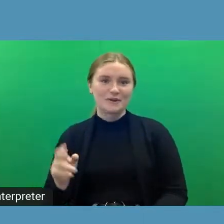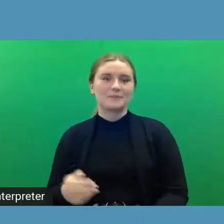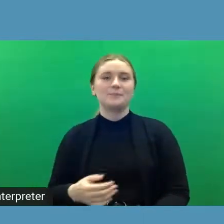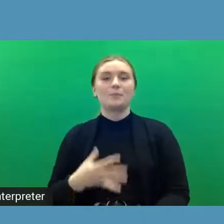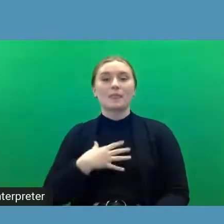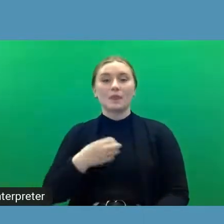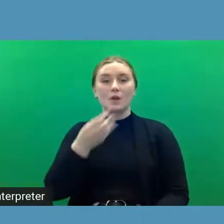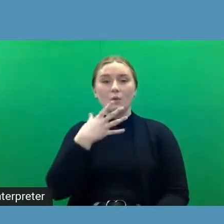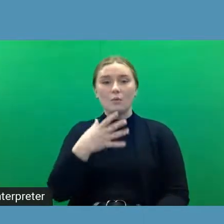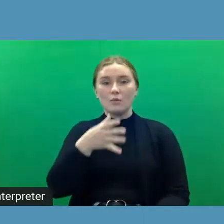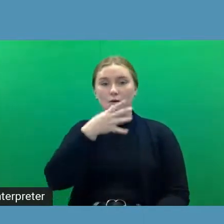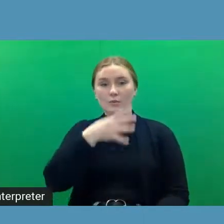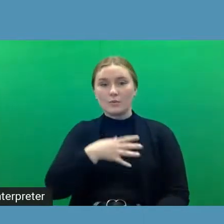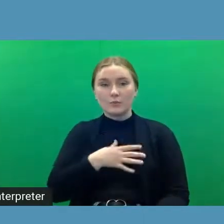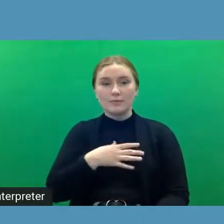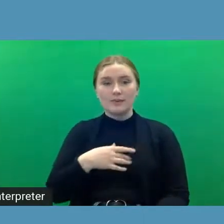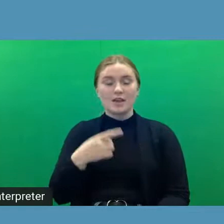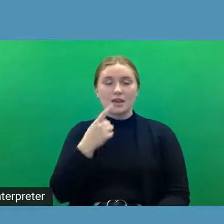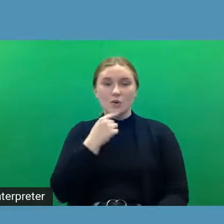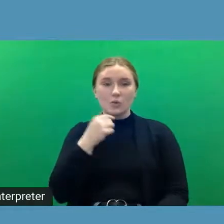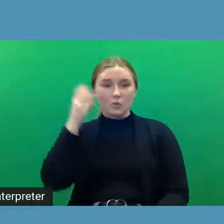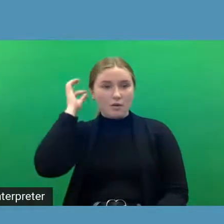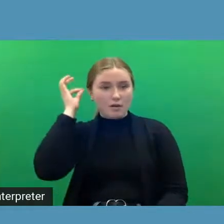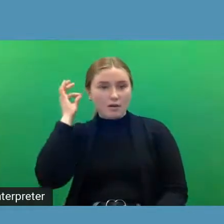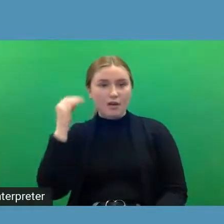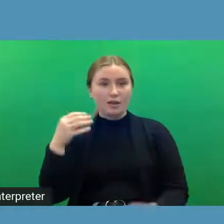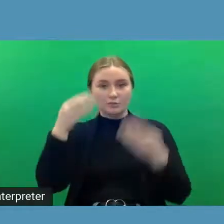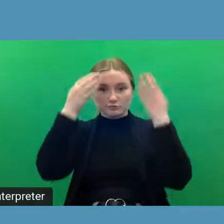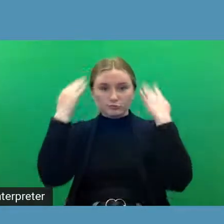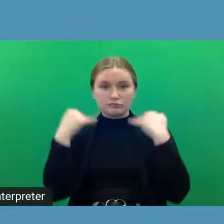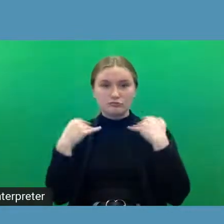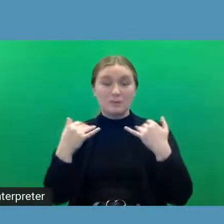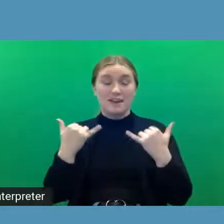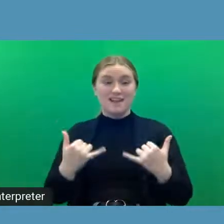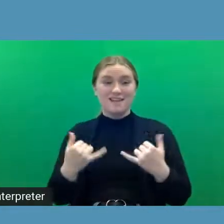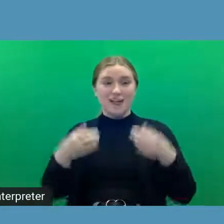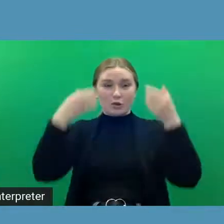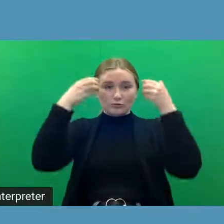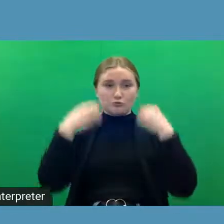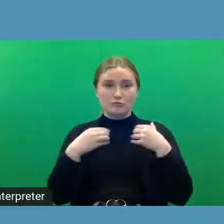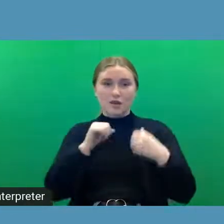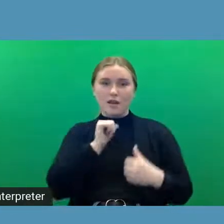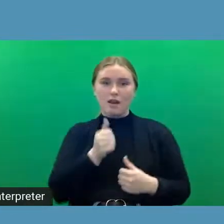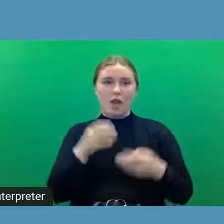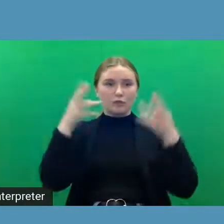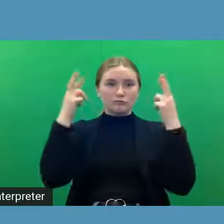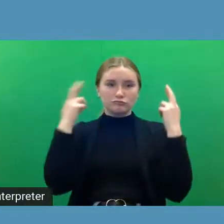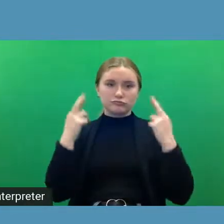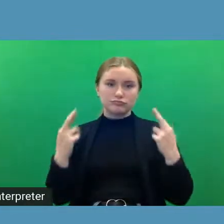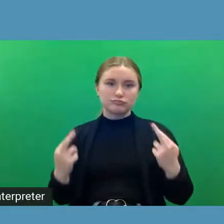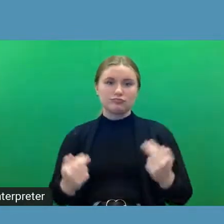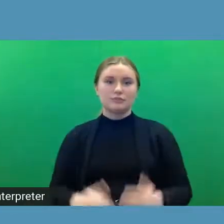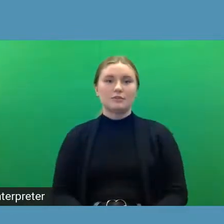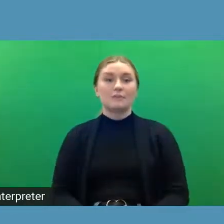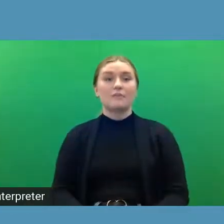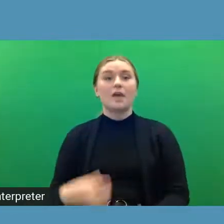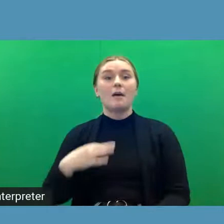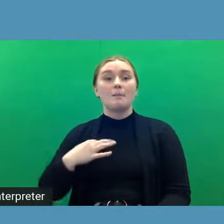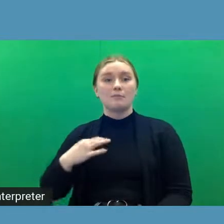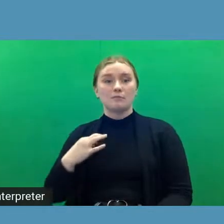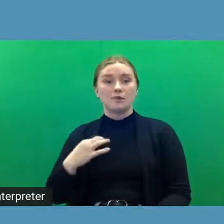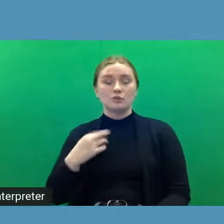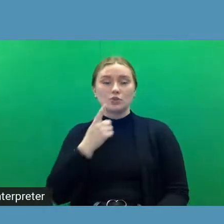which, if you've been following along week to week, is straight this time. I'm wearing a red blouse with a light color swirl